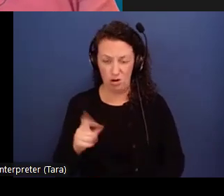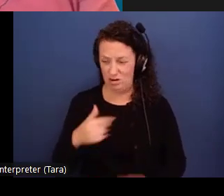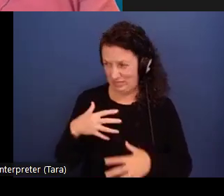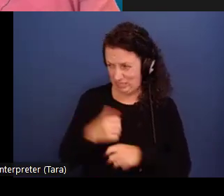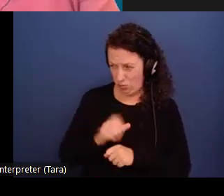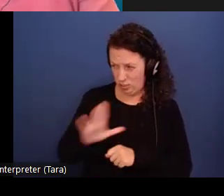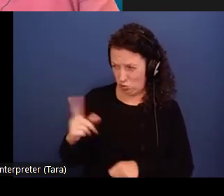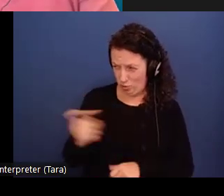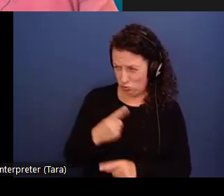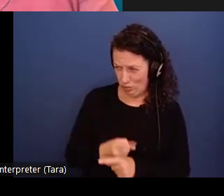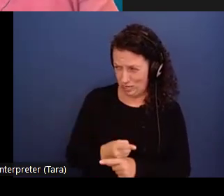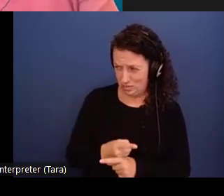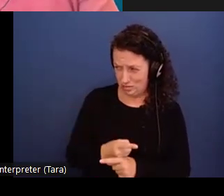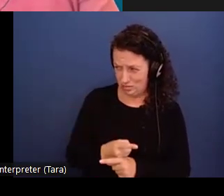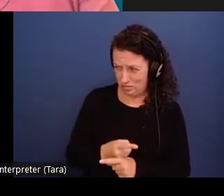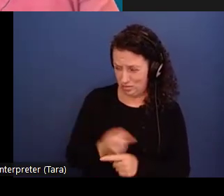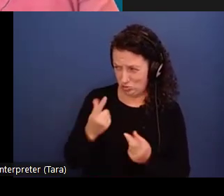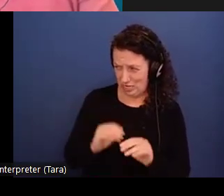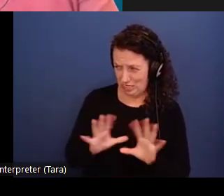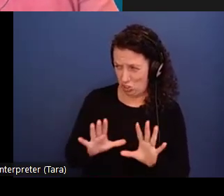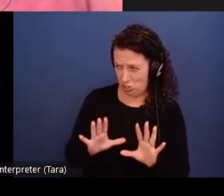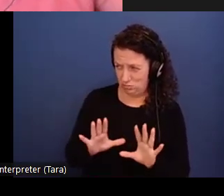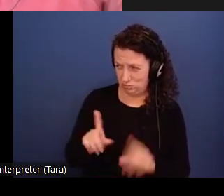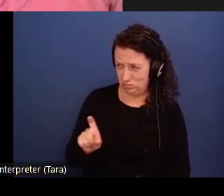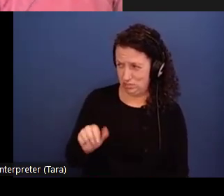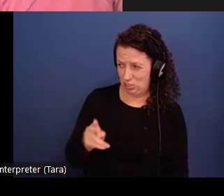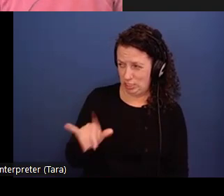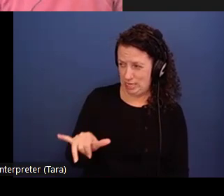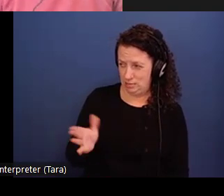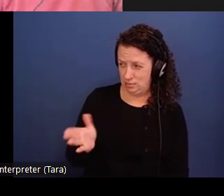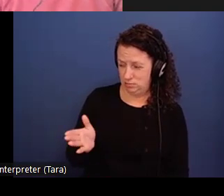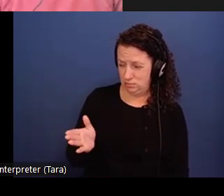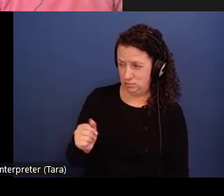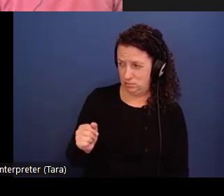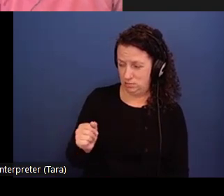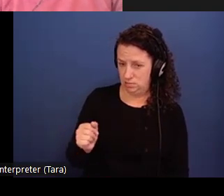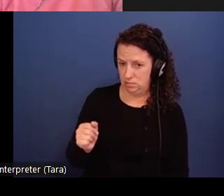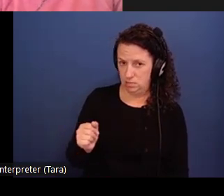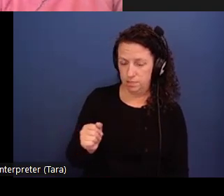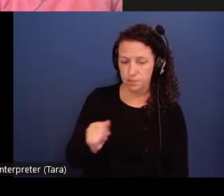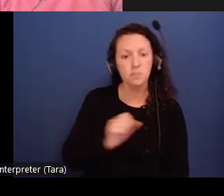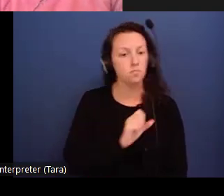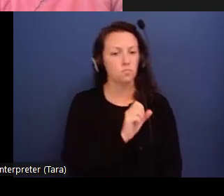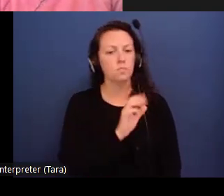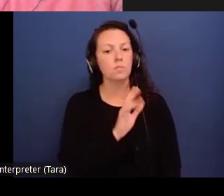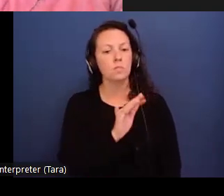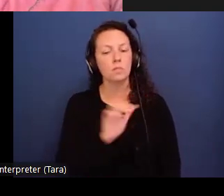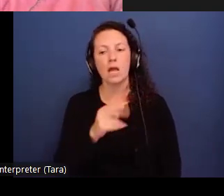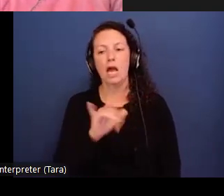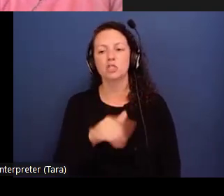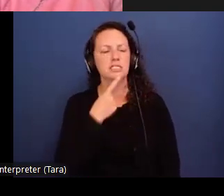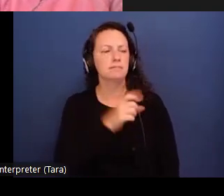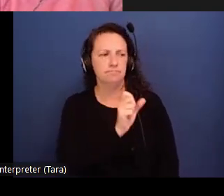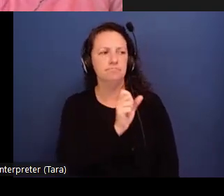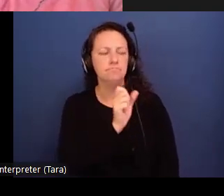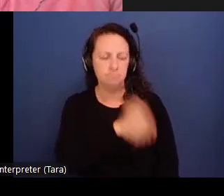Ashley? Oh, yes. Yeah, Okay.